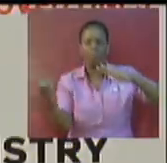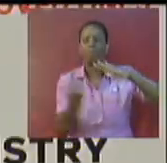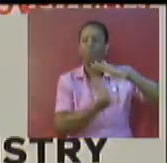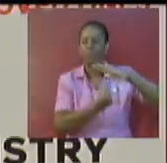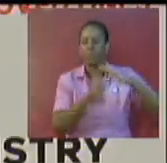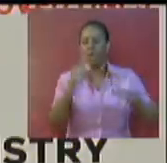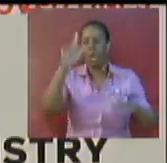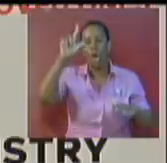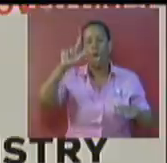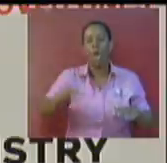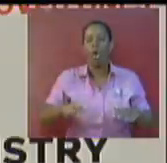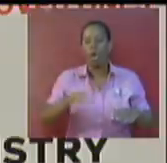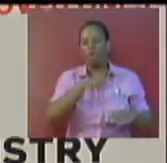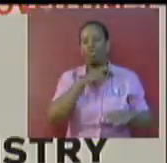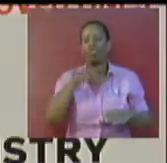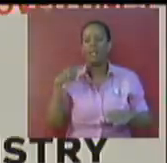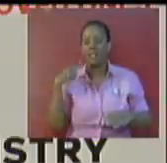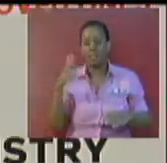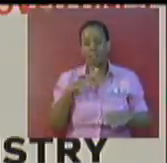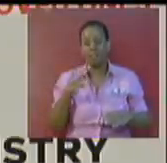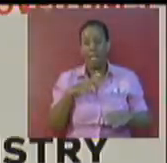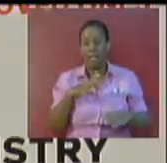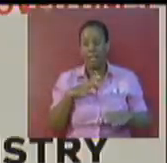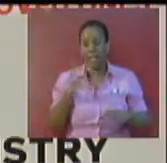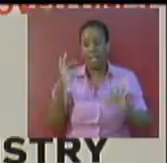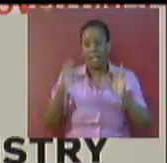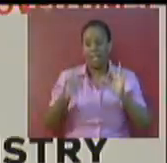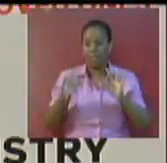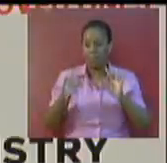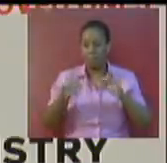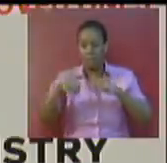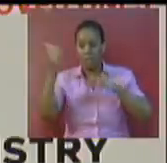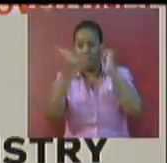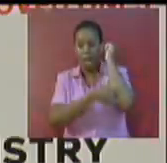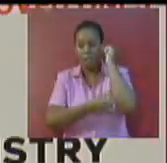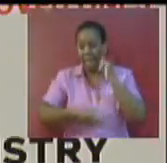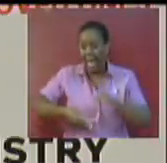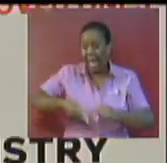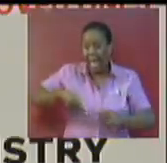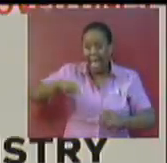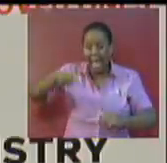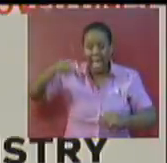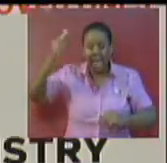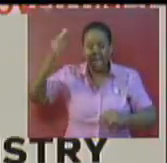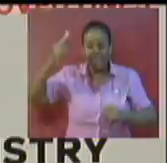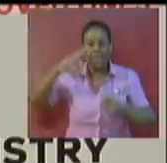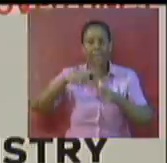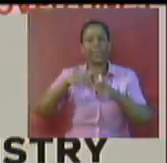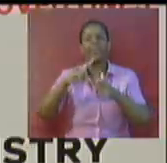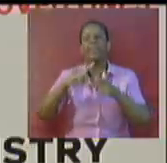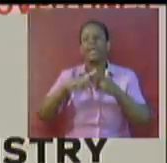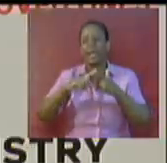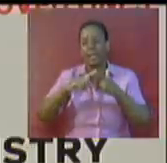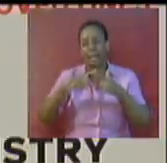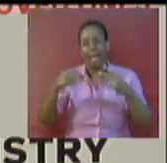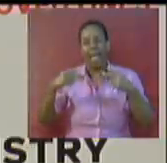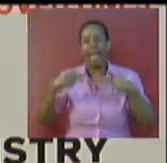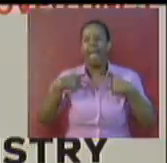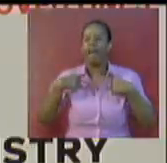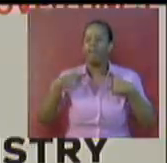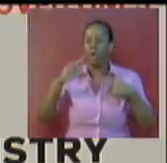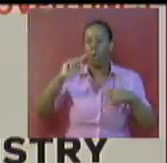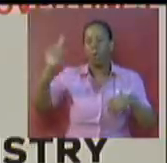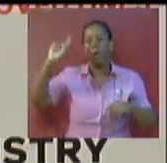the period. So maintaining the quarantine, maintaining the 72-hour PCR prior to entry, and as well a day 6 PCR